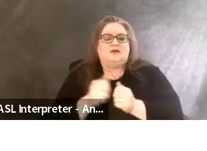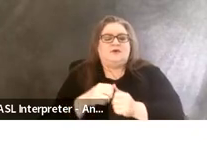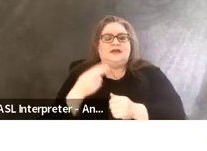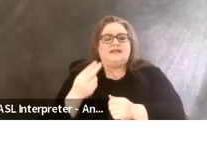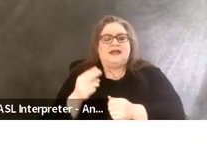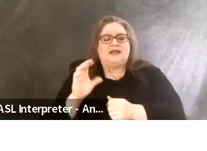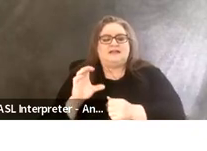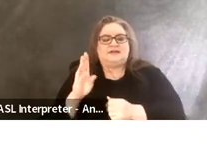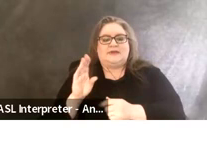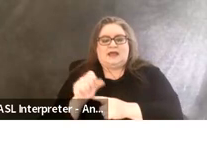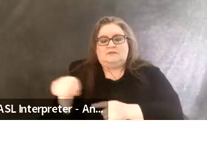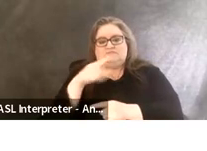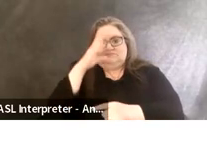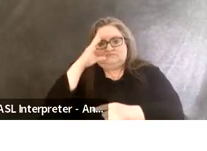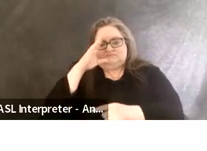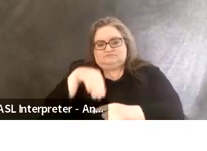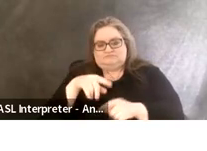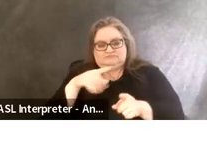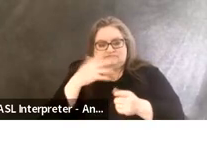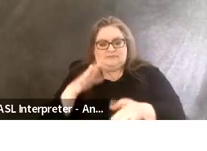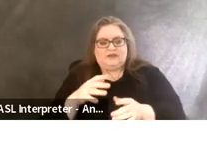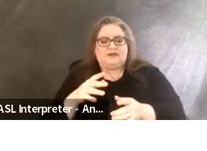all familiar with, accounting for